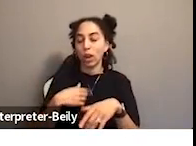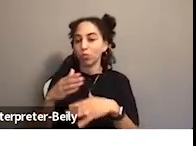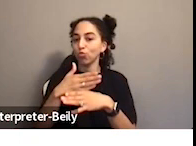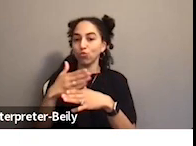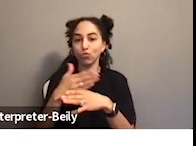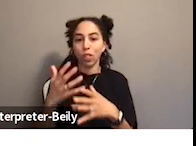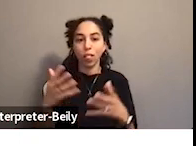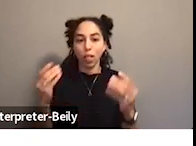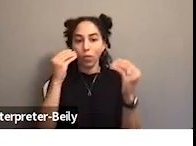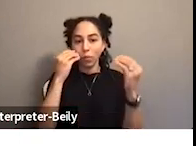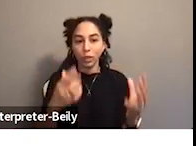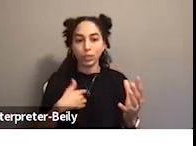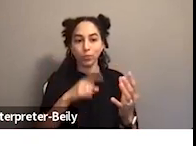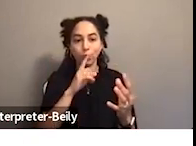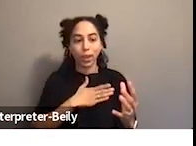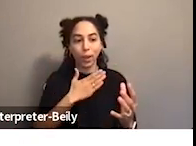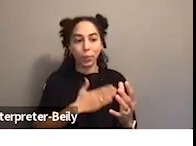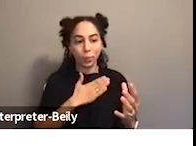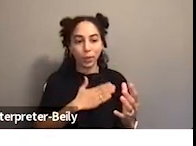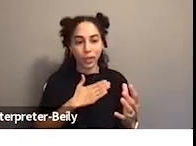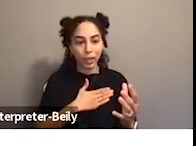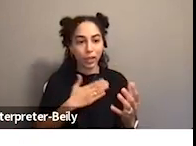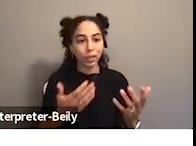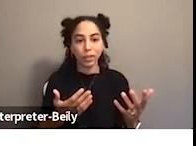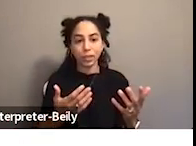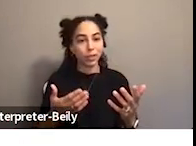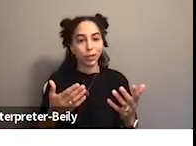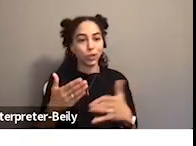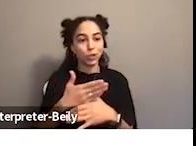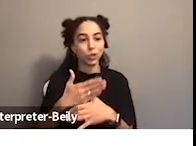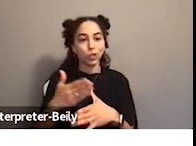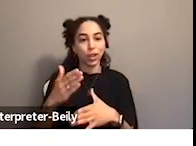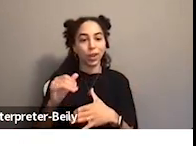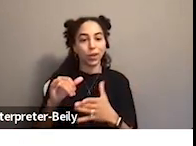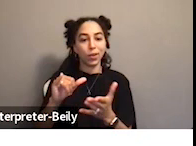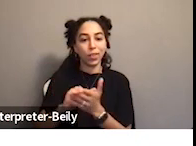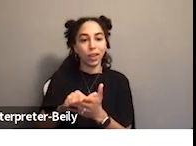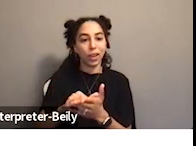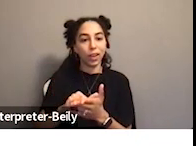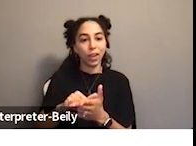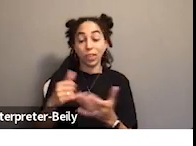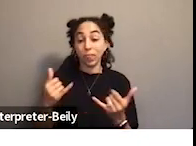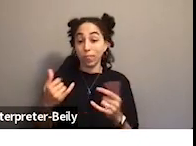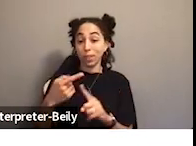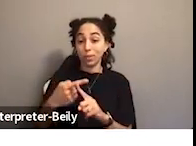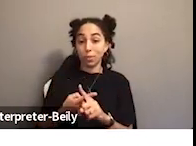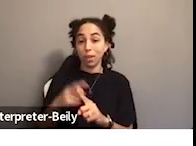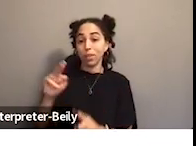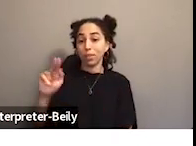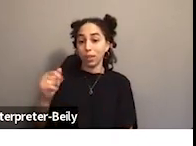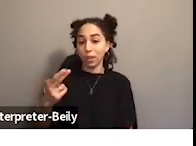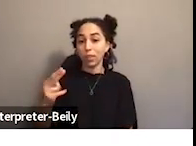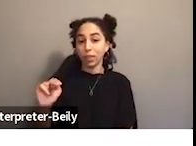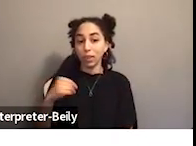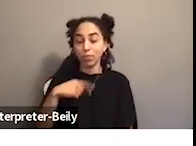information, and I'm really happy to share that coming this month, Nathan Turner has been